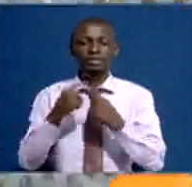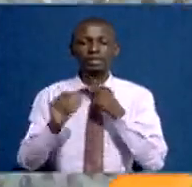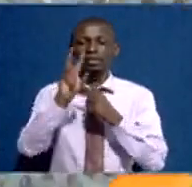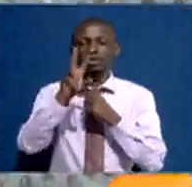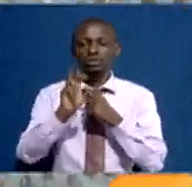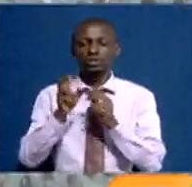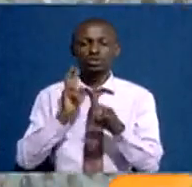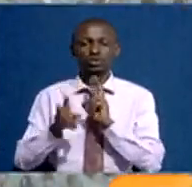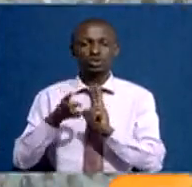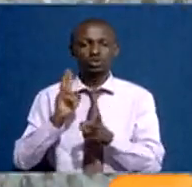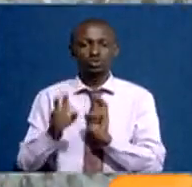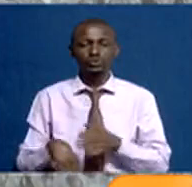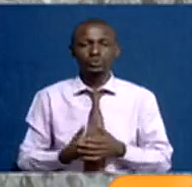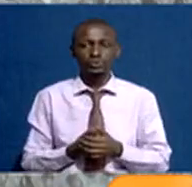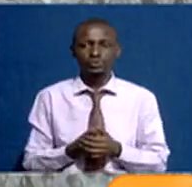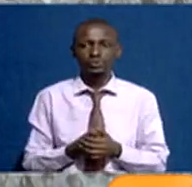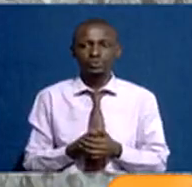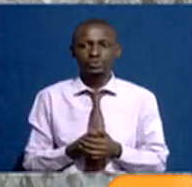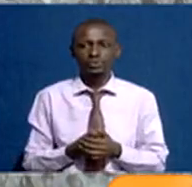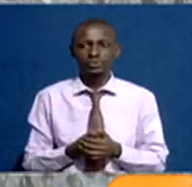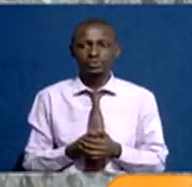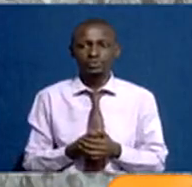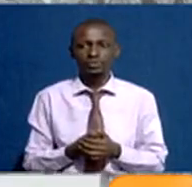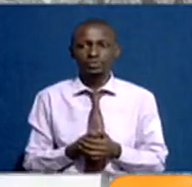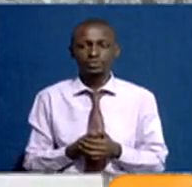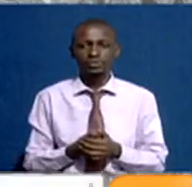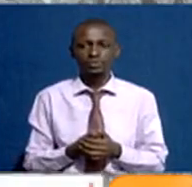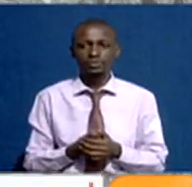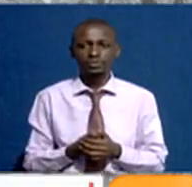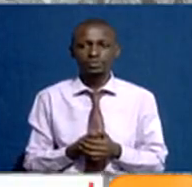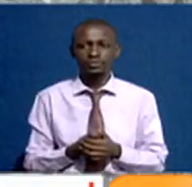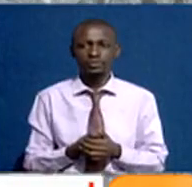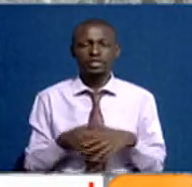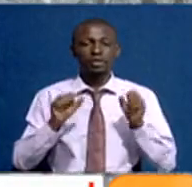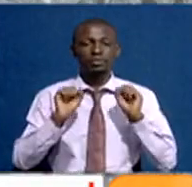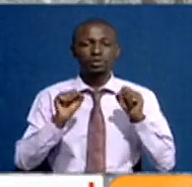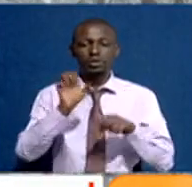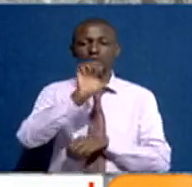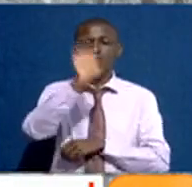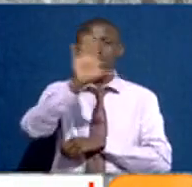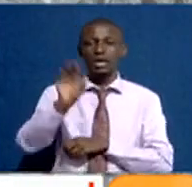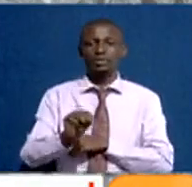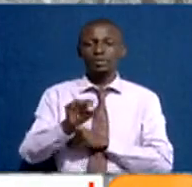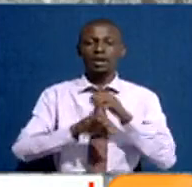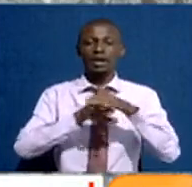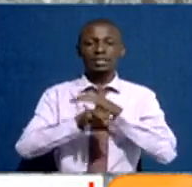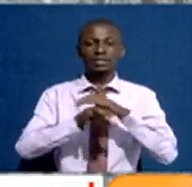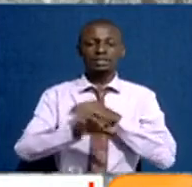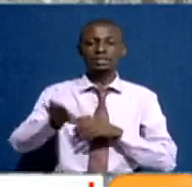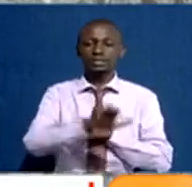2022. We see KPRL being... it's the gateway of East Africa. It's just at the port.